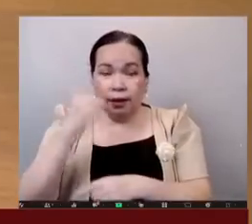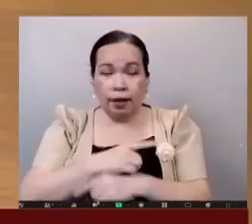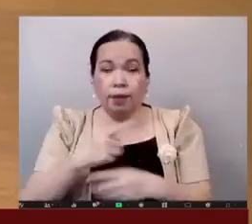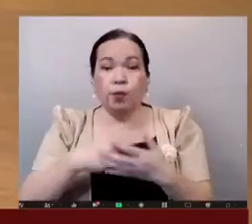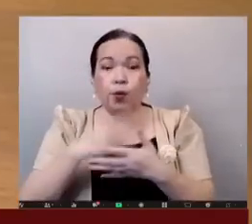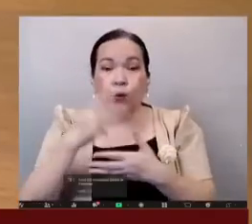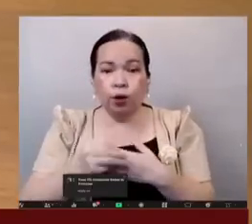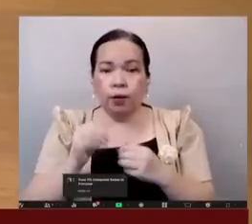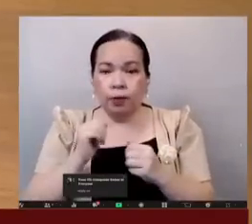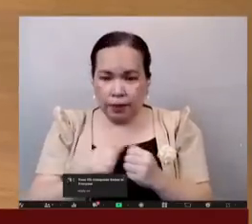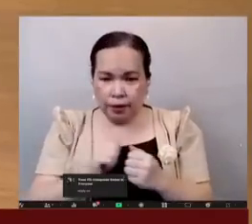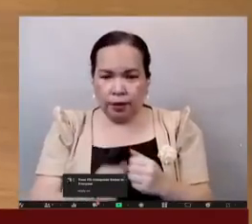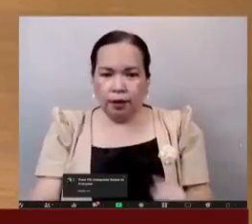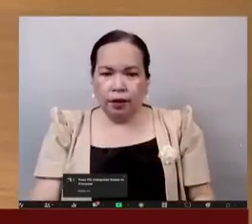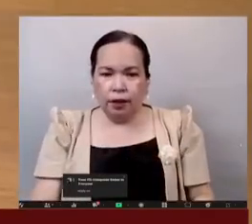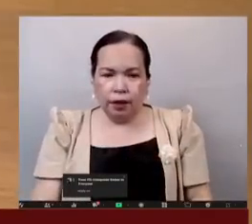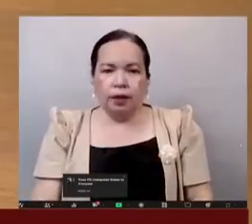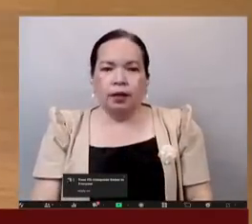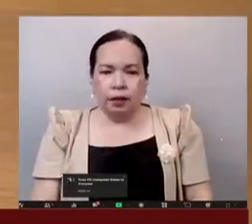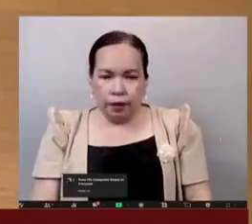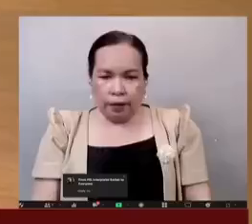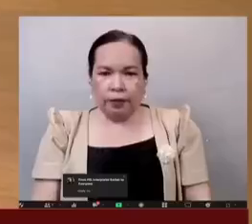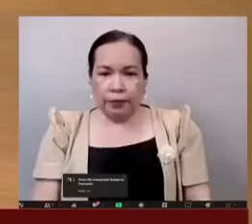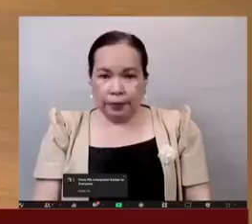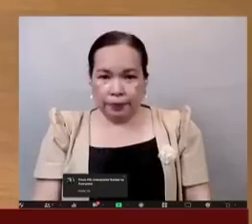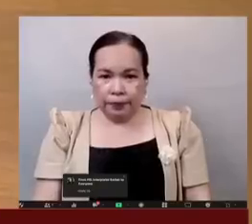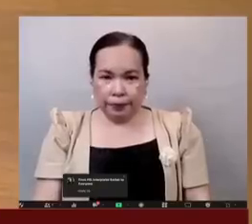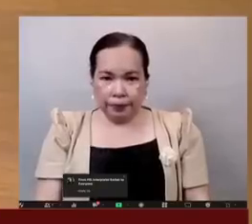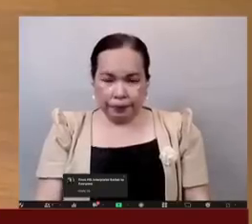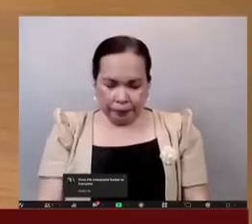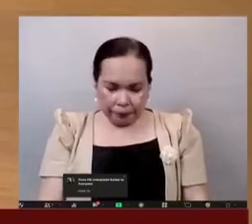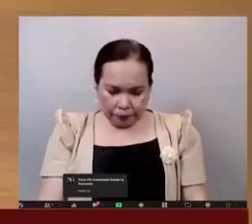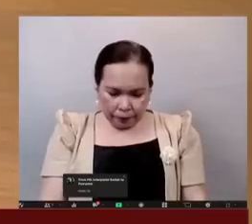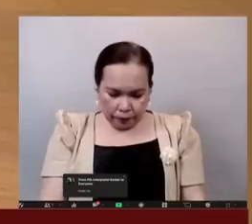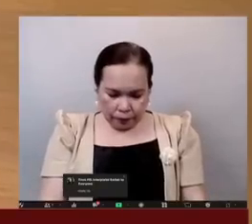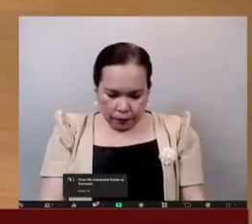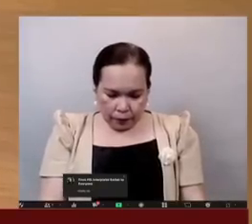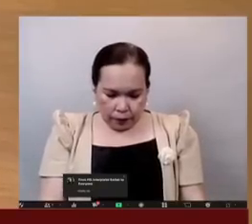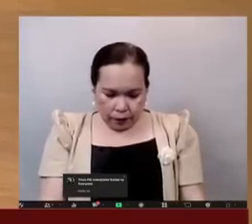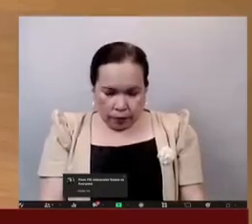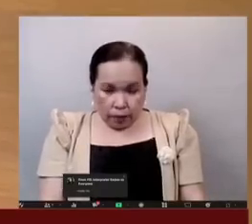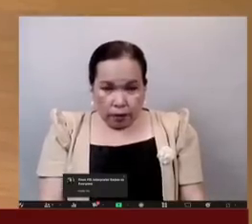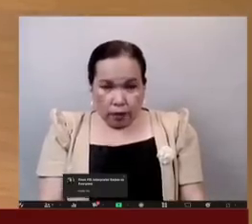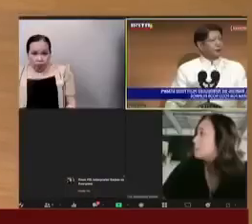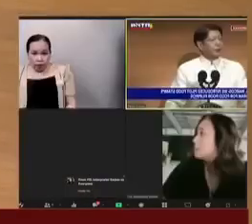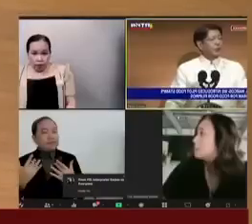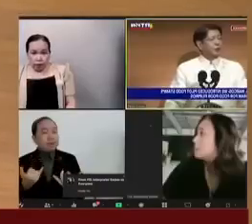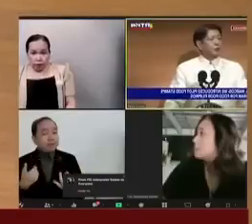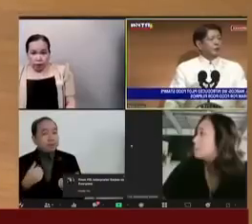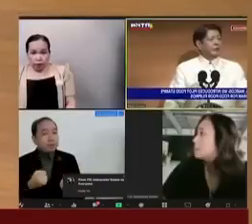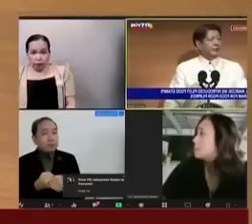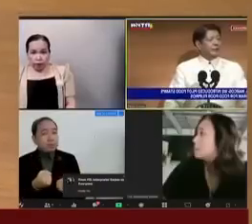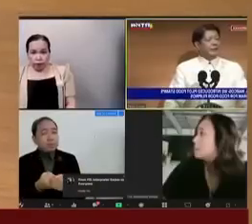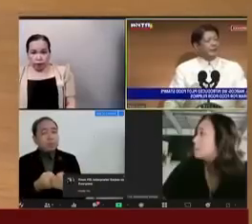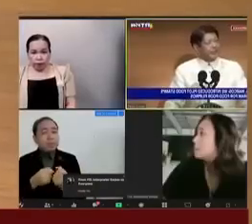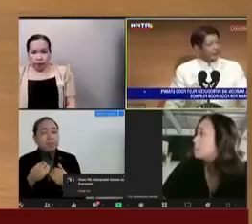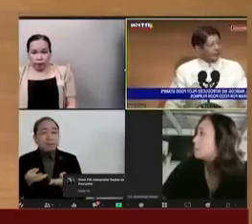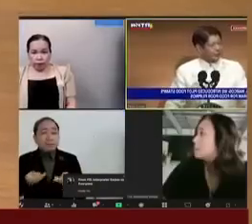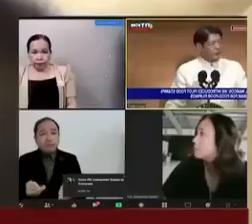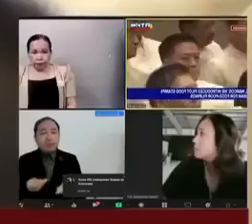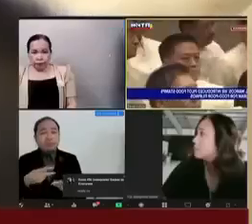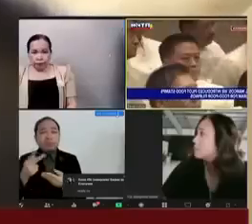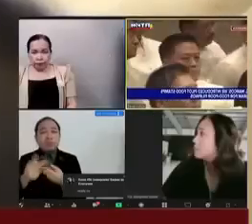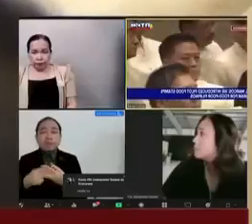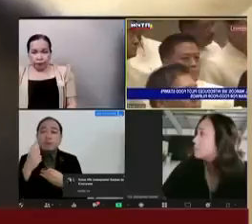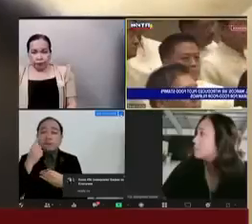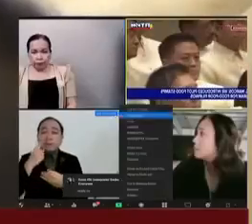nourishment for the first 3 years of a child's life. The supplemental feeding program is for our children attending daycare